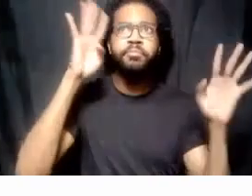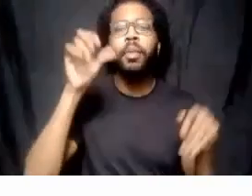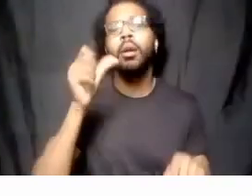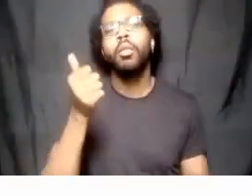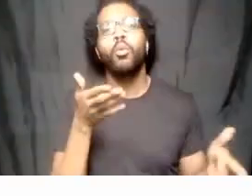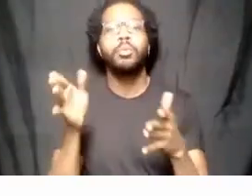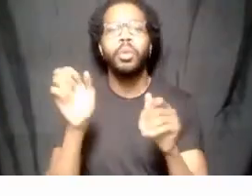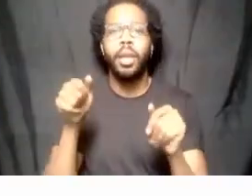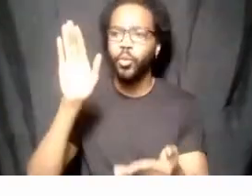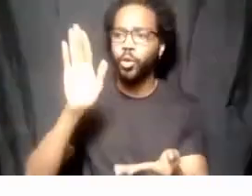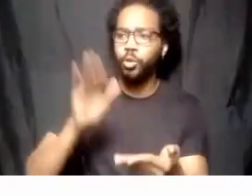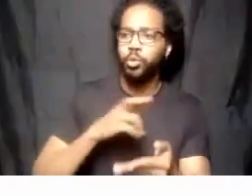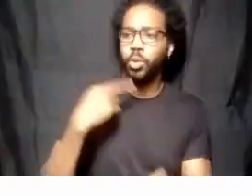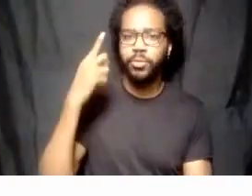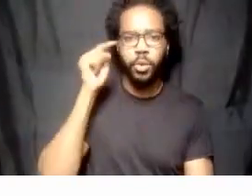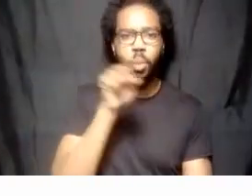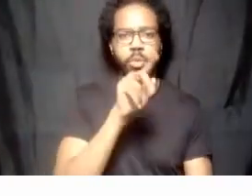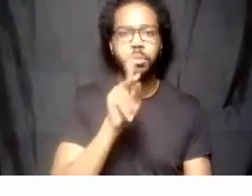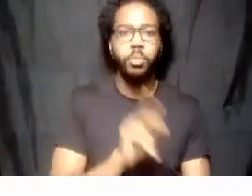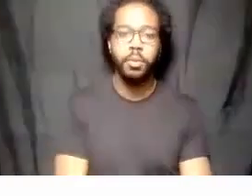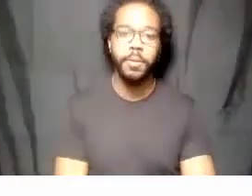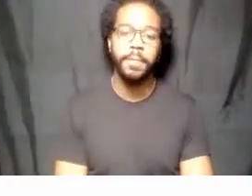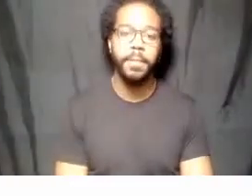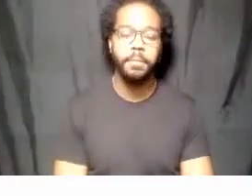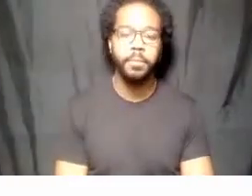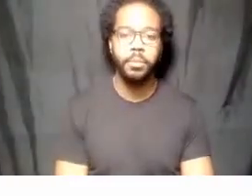reduce the risk to these people.